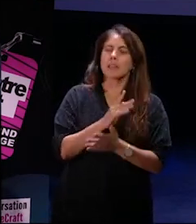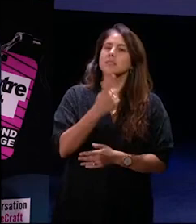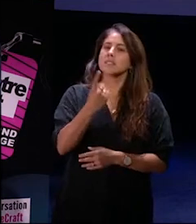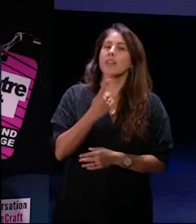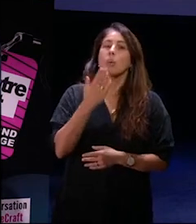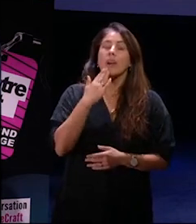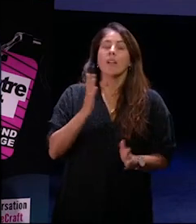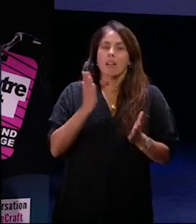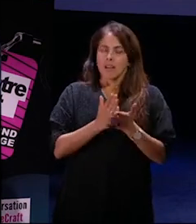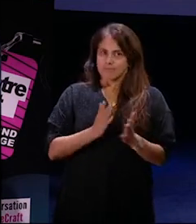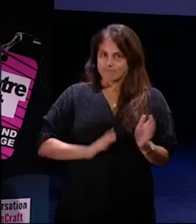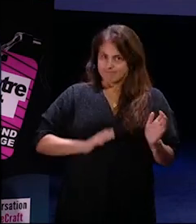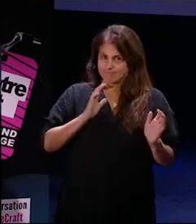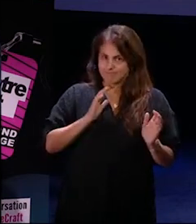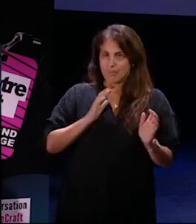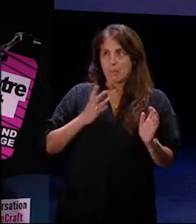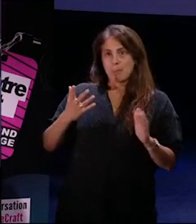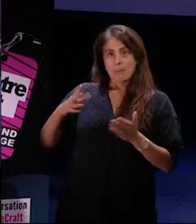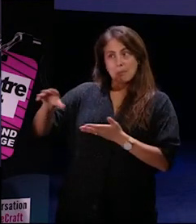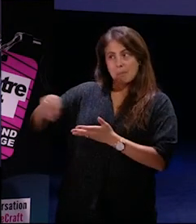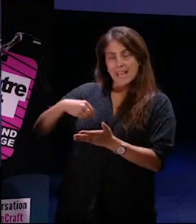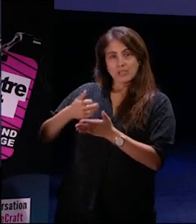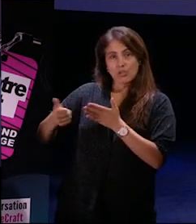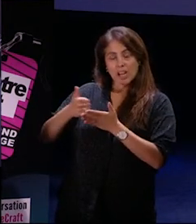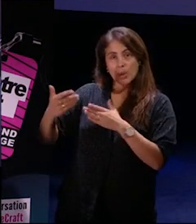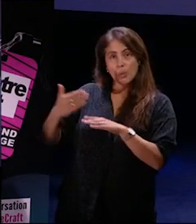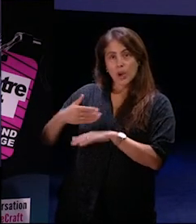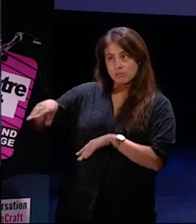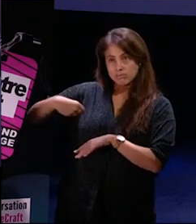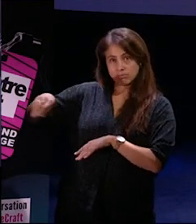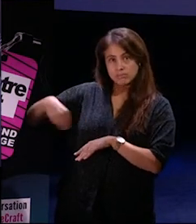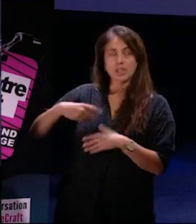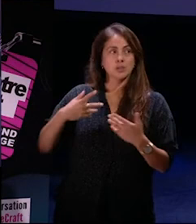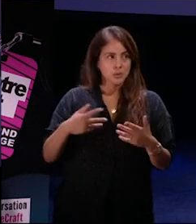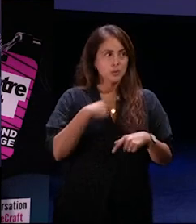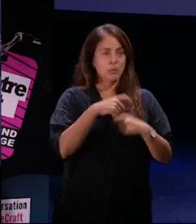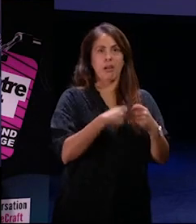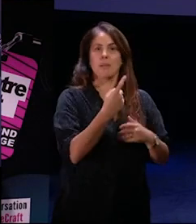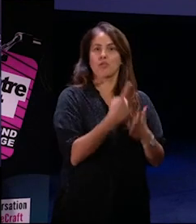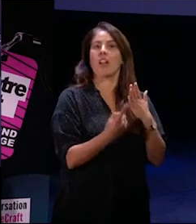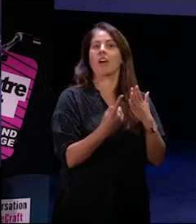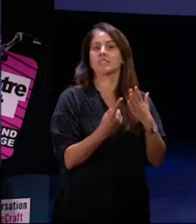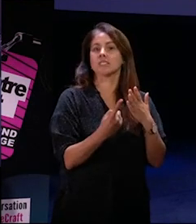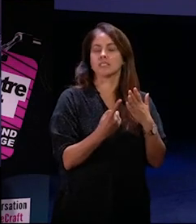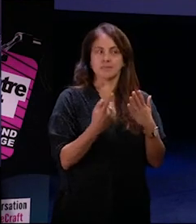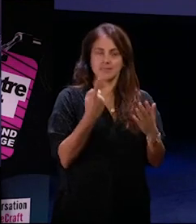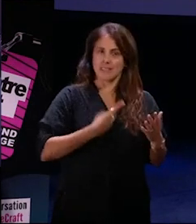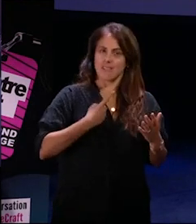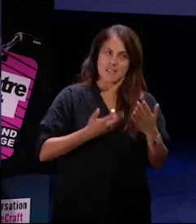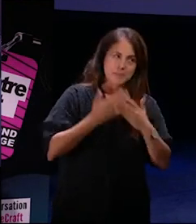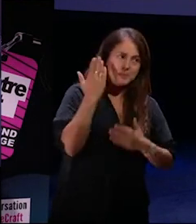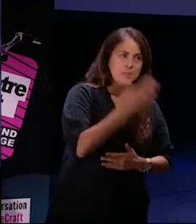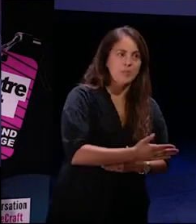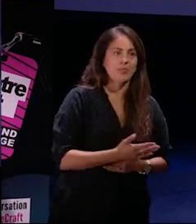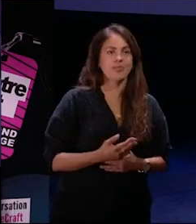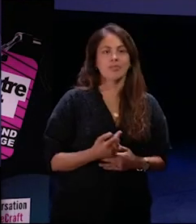to make the jump from paid regular work to to going it on your own?